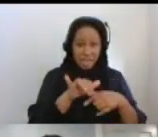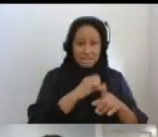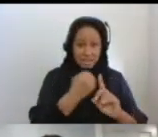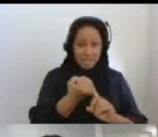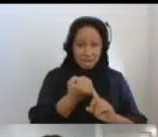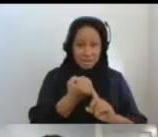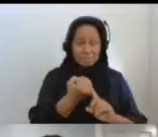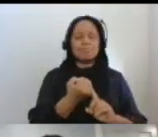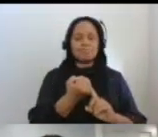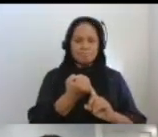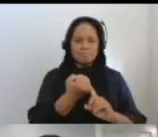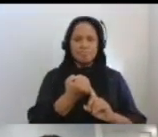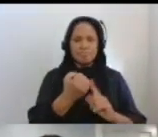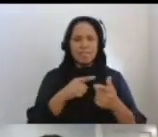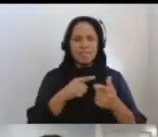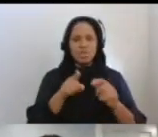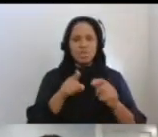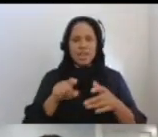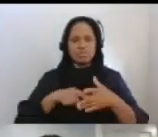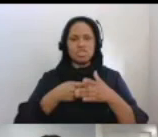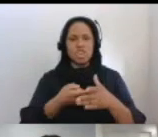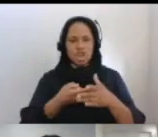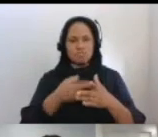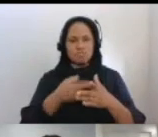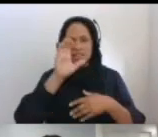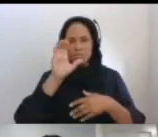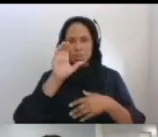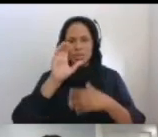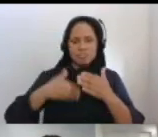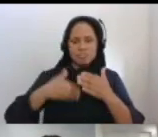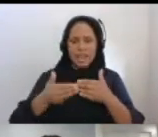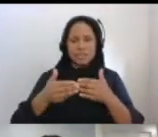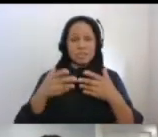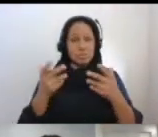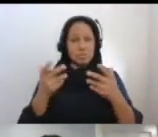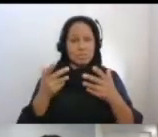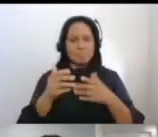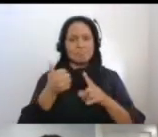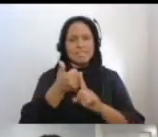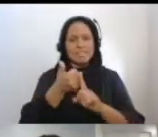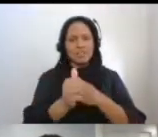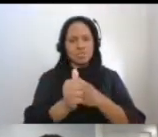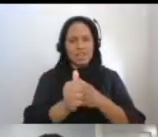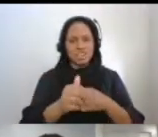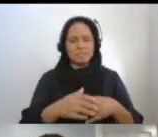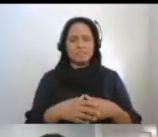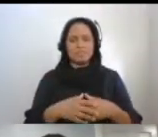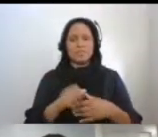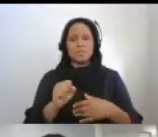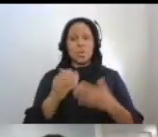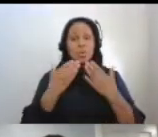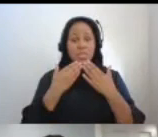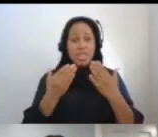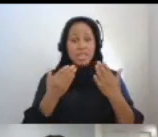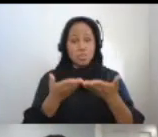then you can start exploring the next step, which is self-direction. And so thank you all for